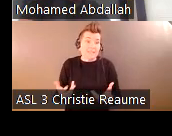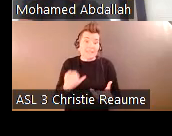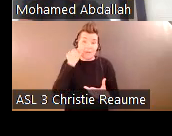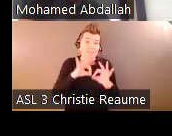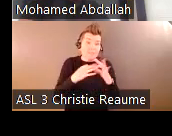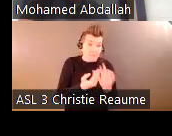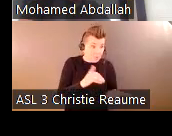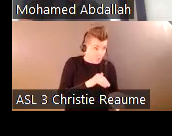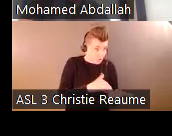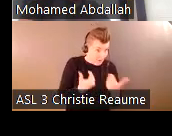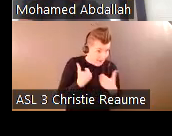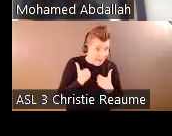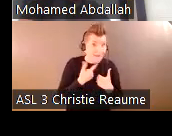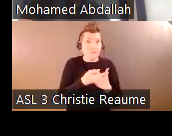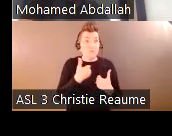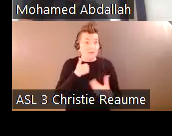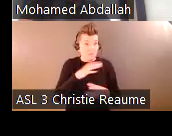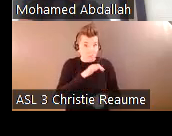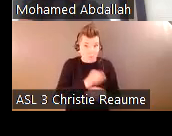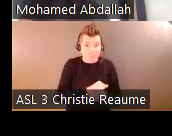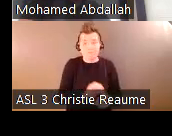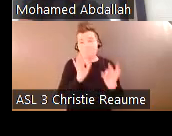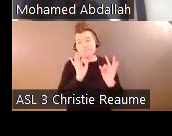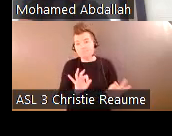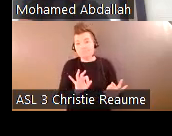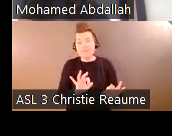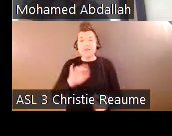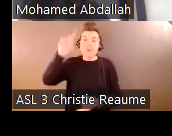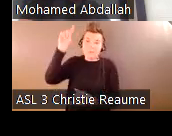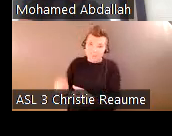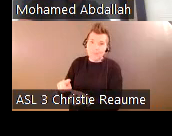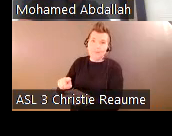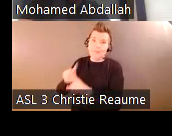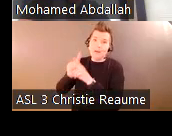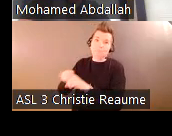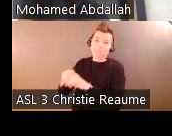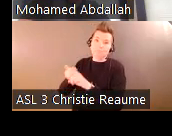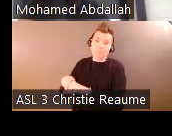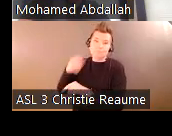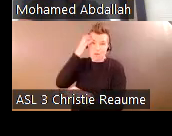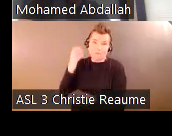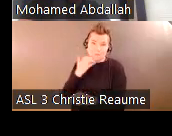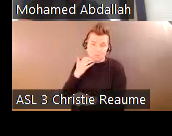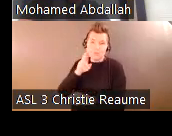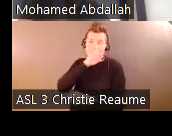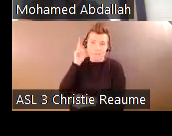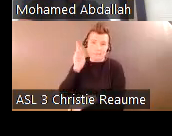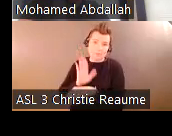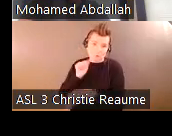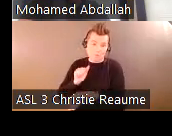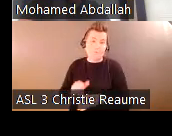that they know in the morning that they can go to the hospital or see a doctor, that will limit that kind of service